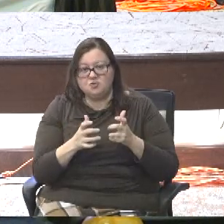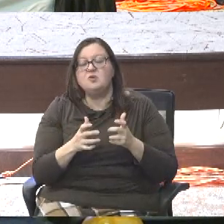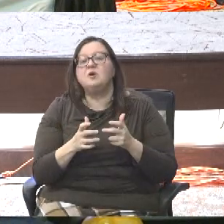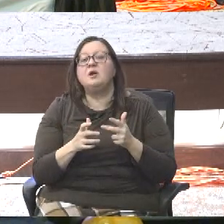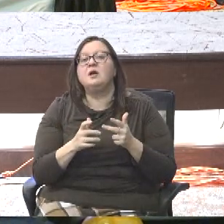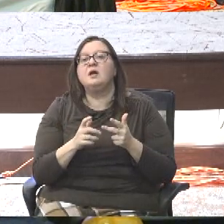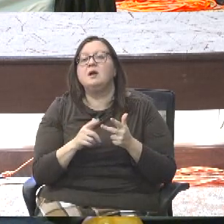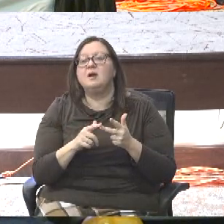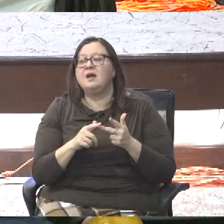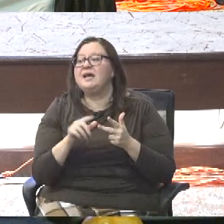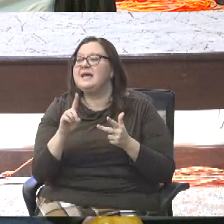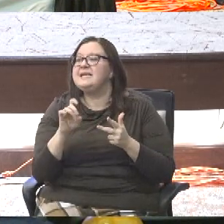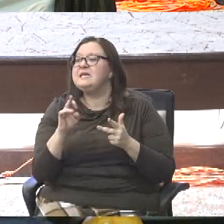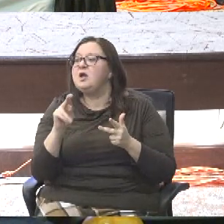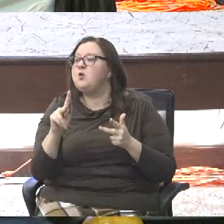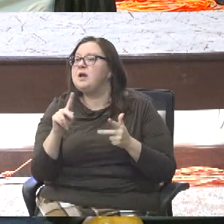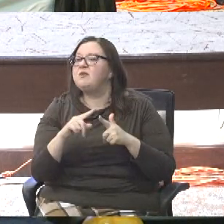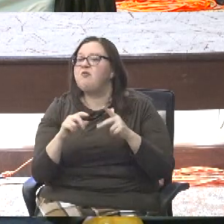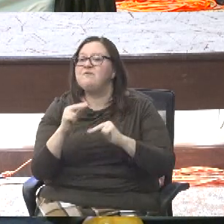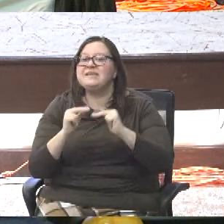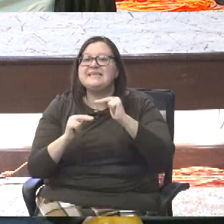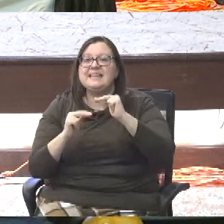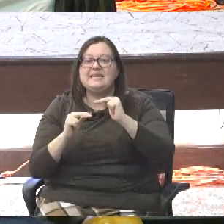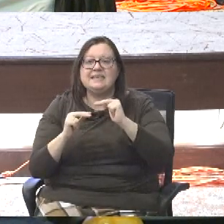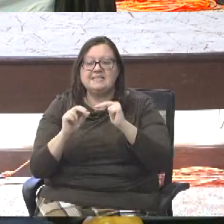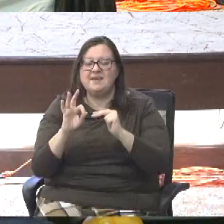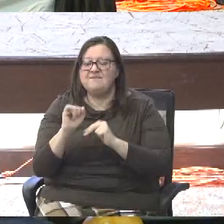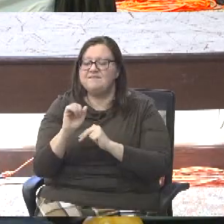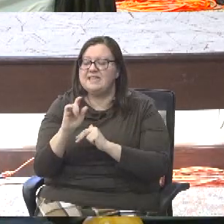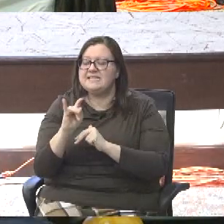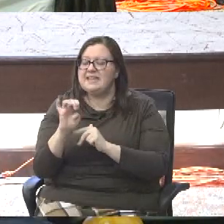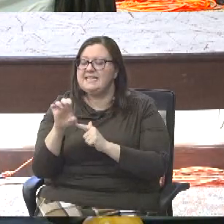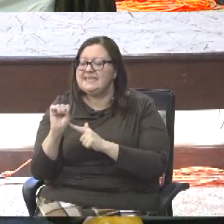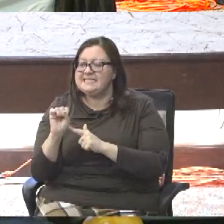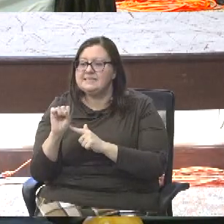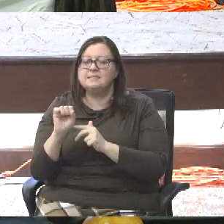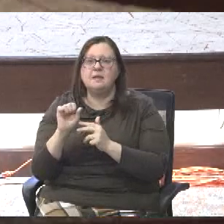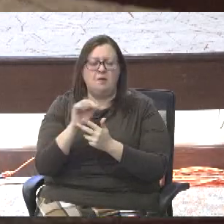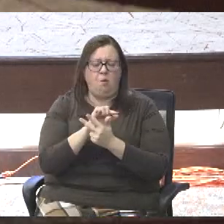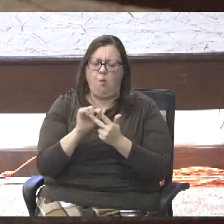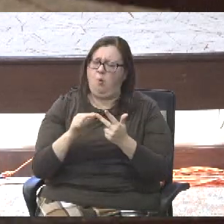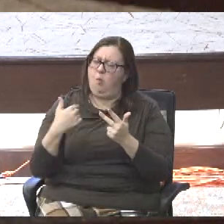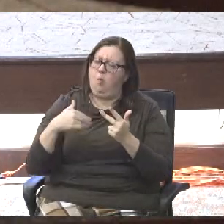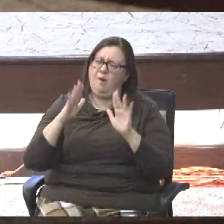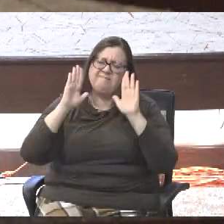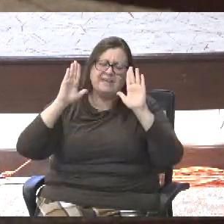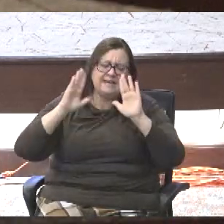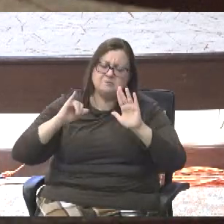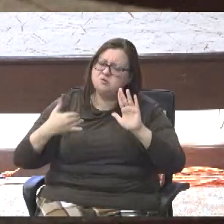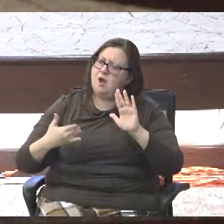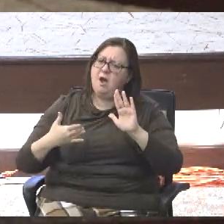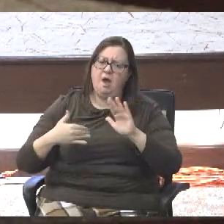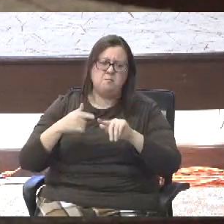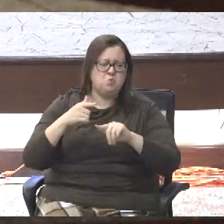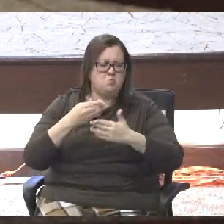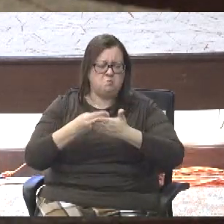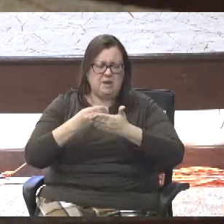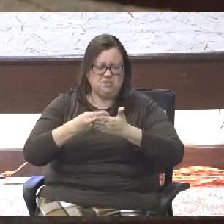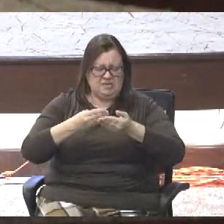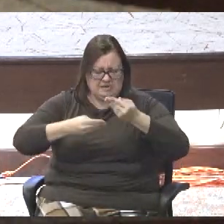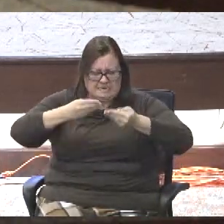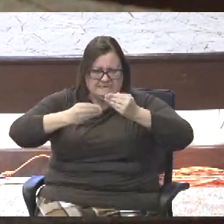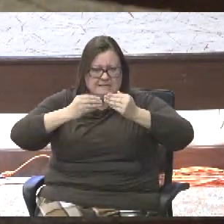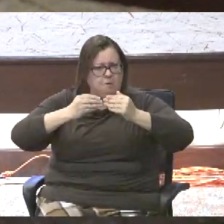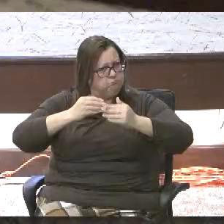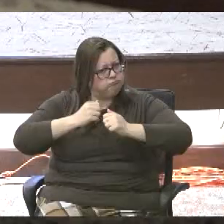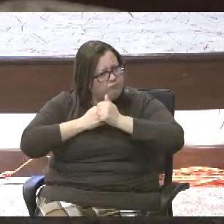and others have done a great job in getting this under budget, on schedule, and soon fully operational. So we're